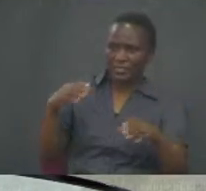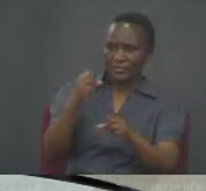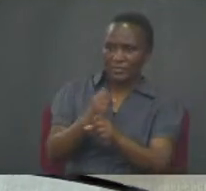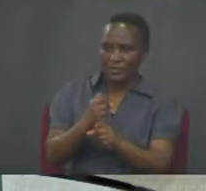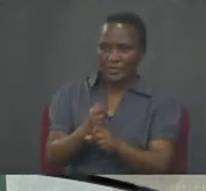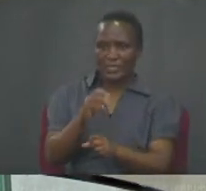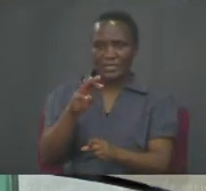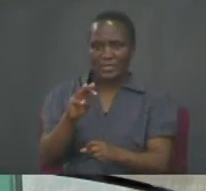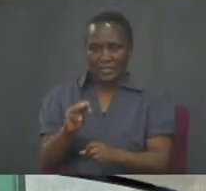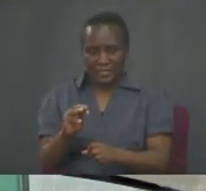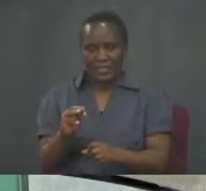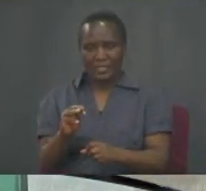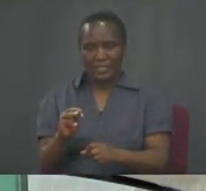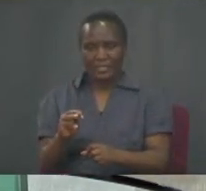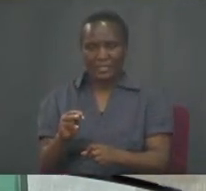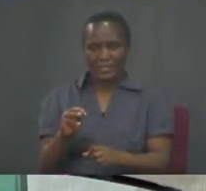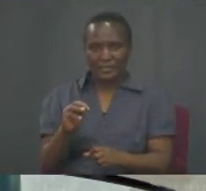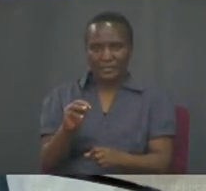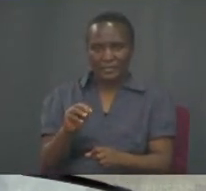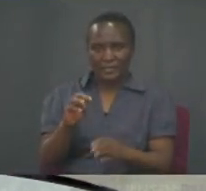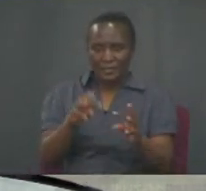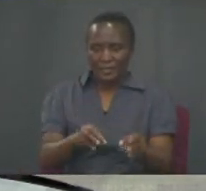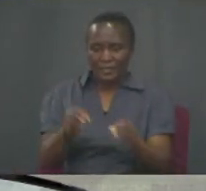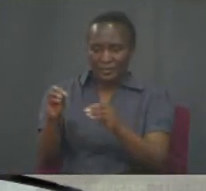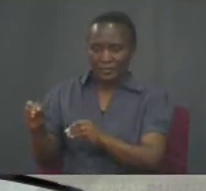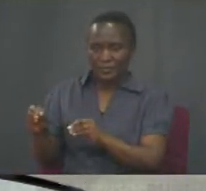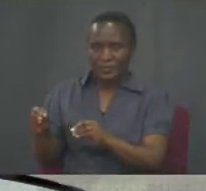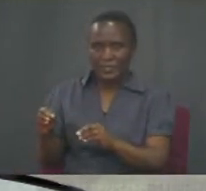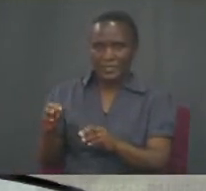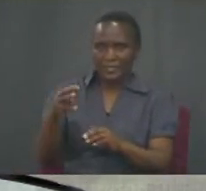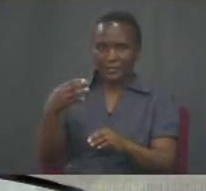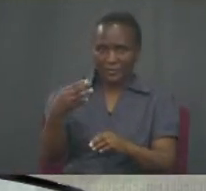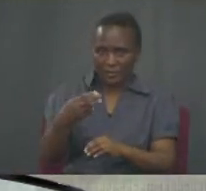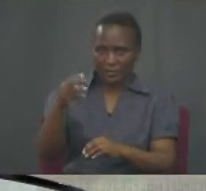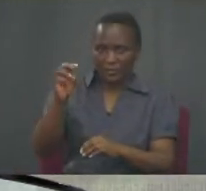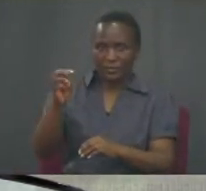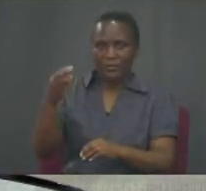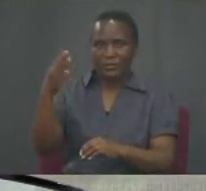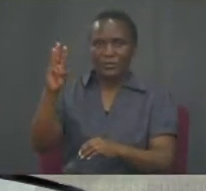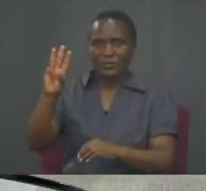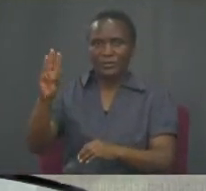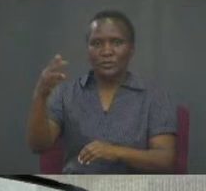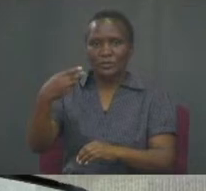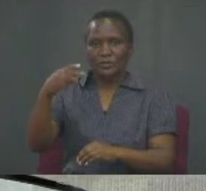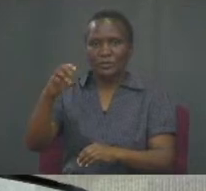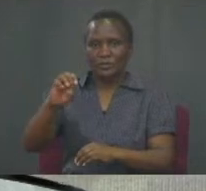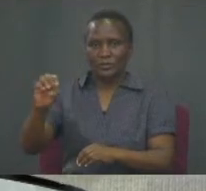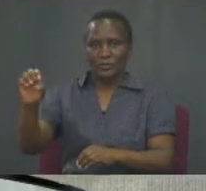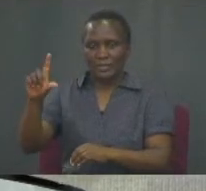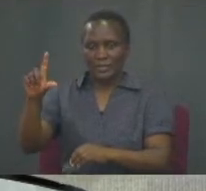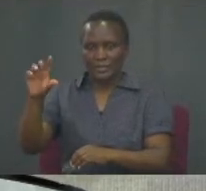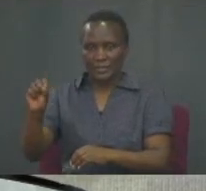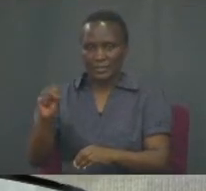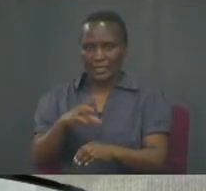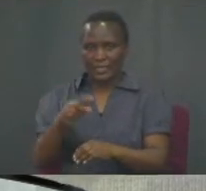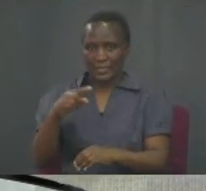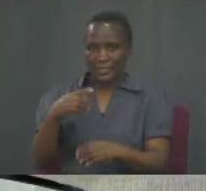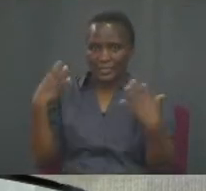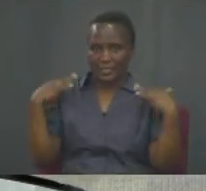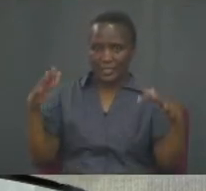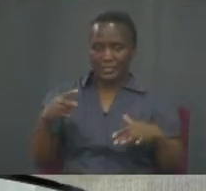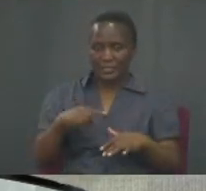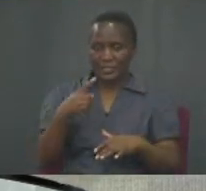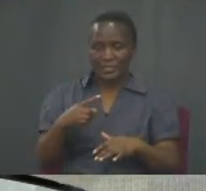the wheels to the chariots and putting those screws and nuts in their pockets. And then they say, we are done. And then they say, let them